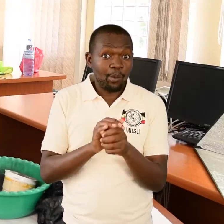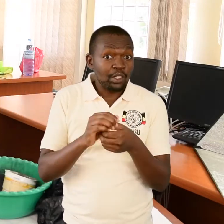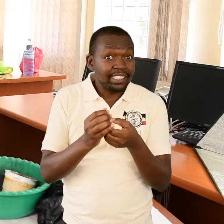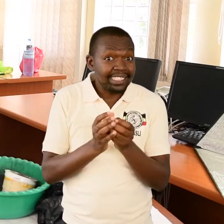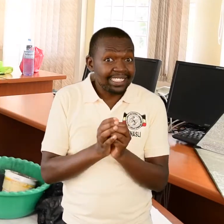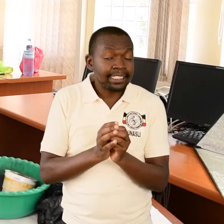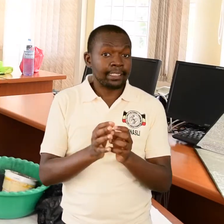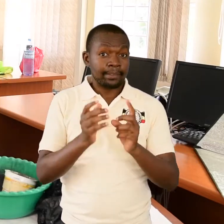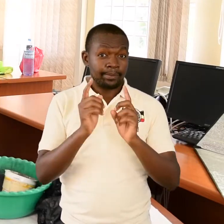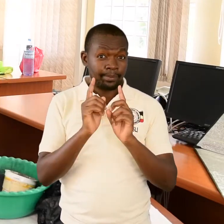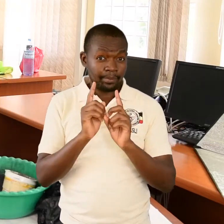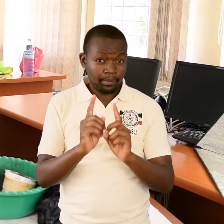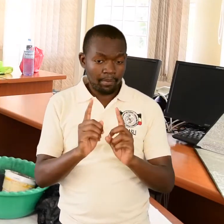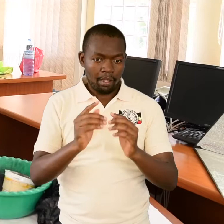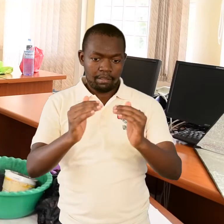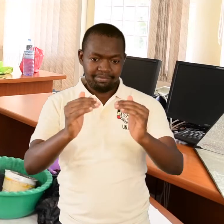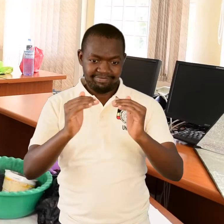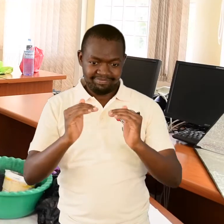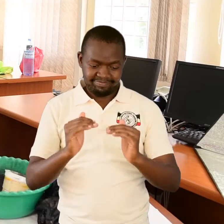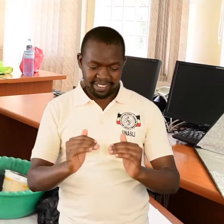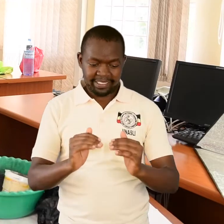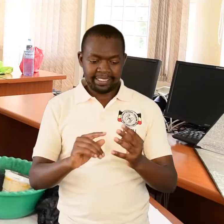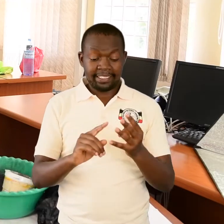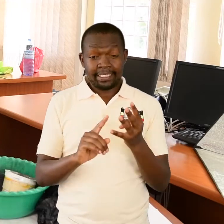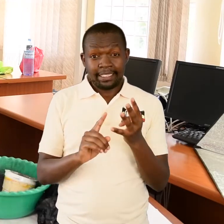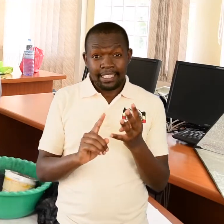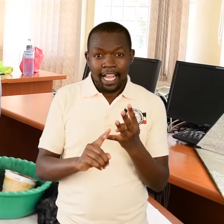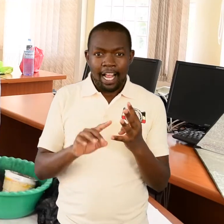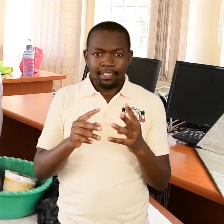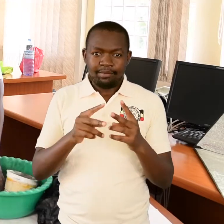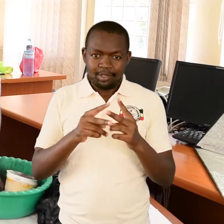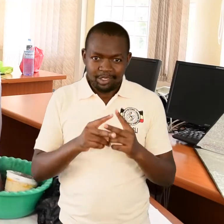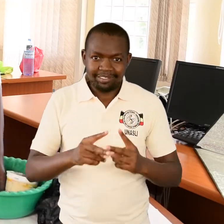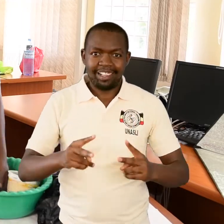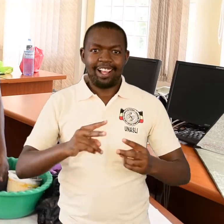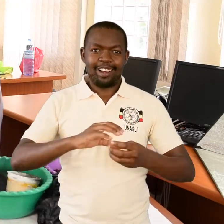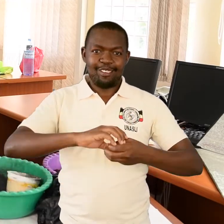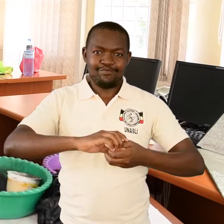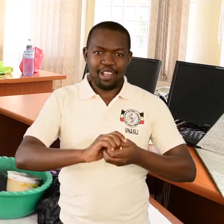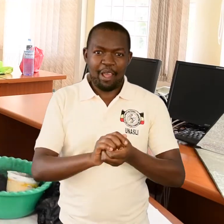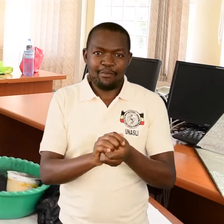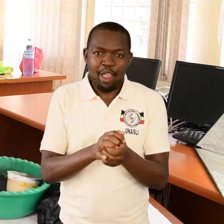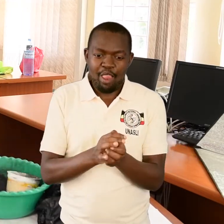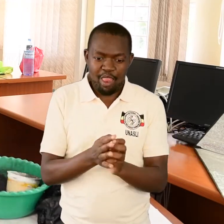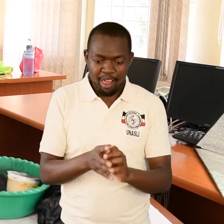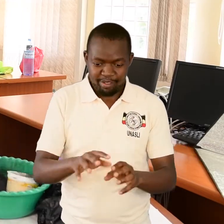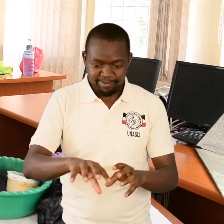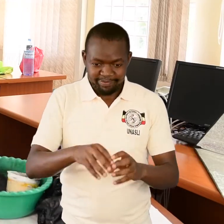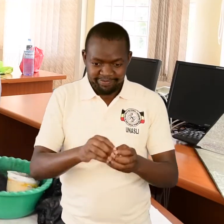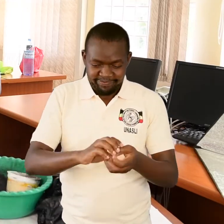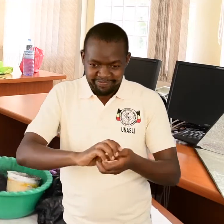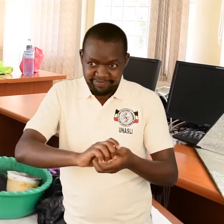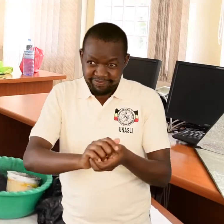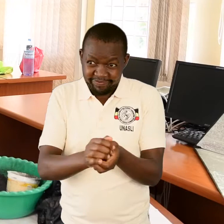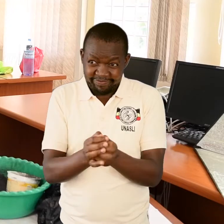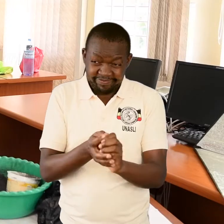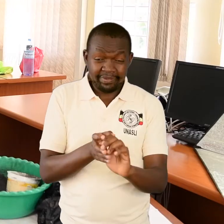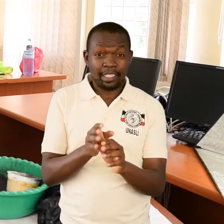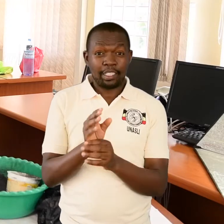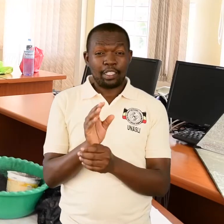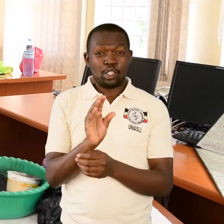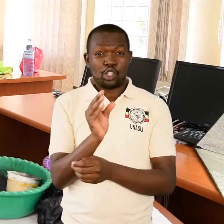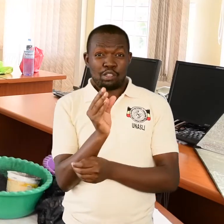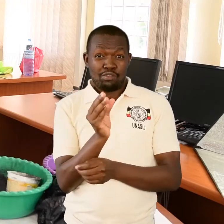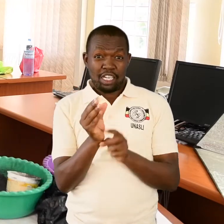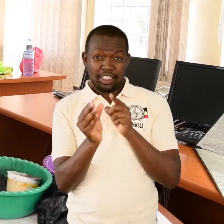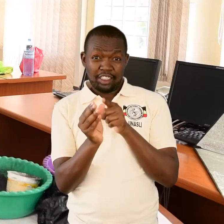takes us to our next step of molding the briquettes, which you can say or